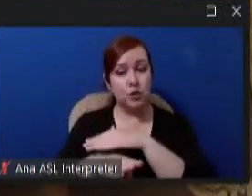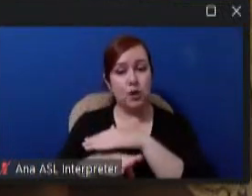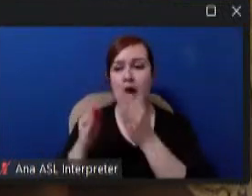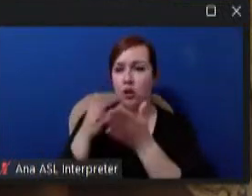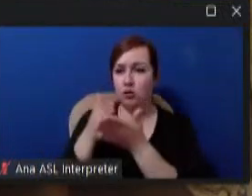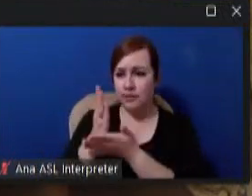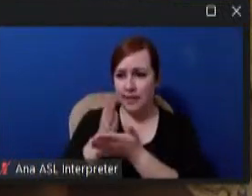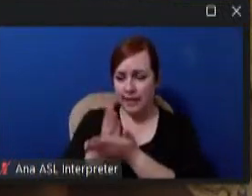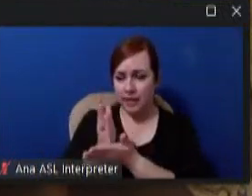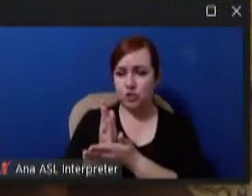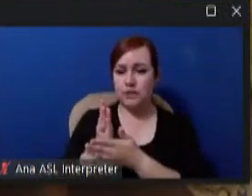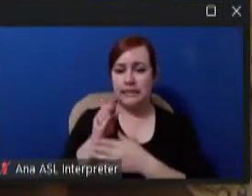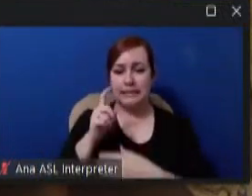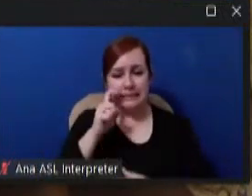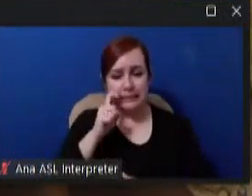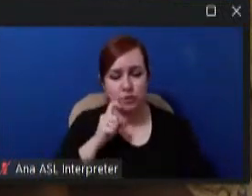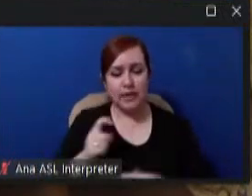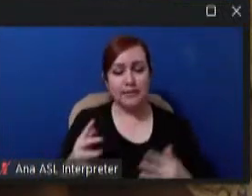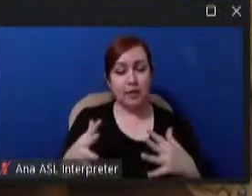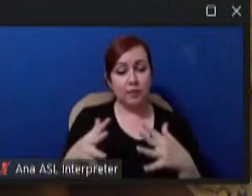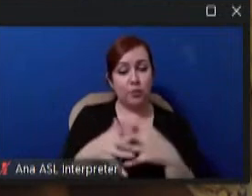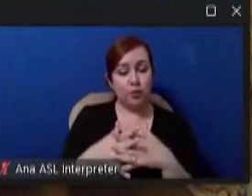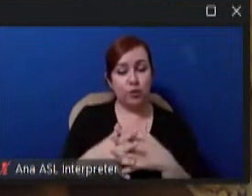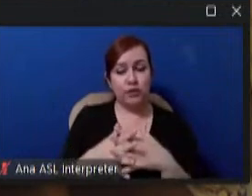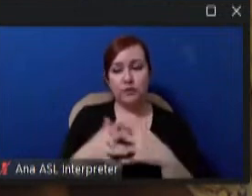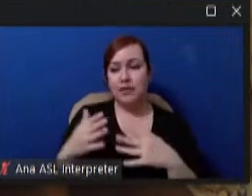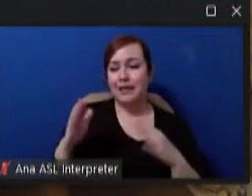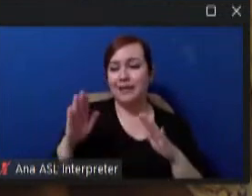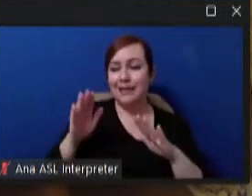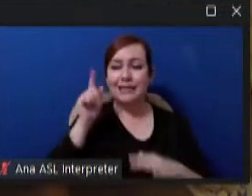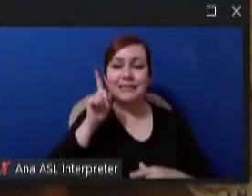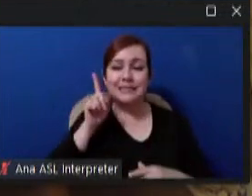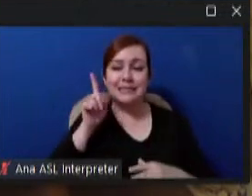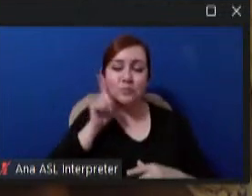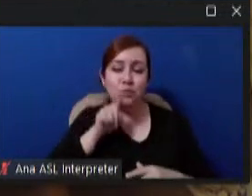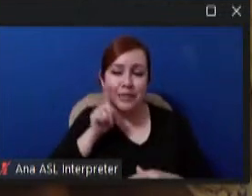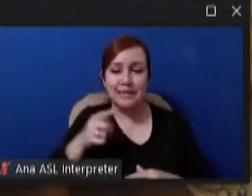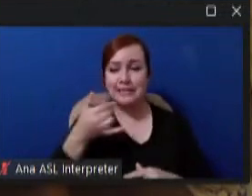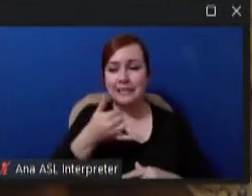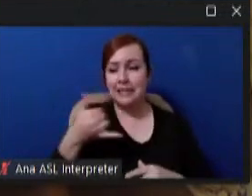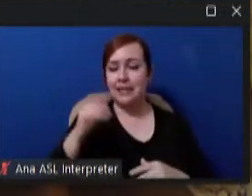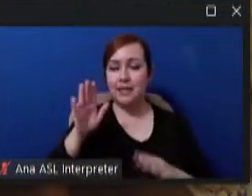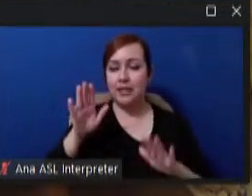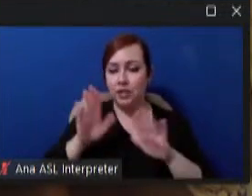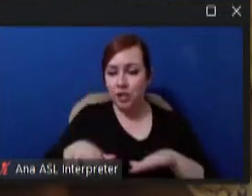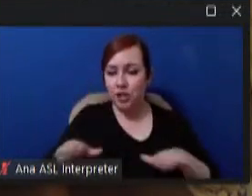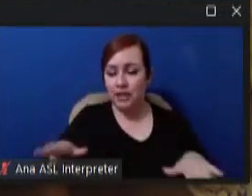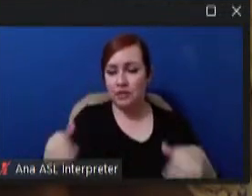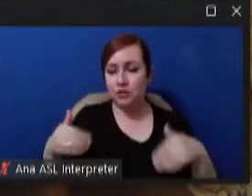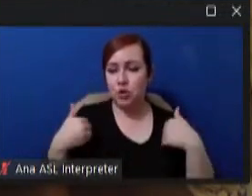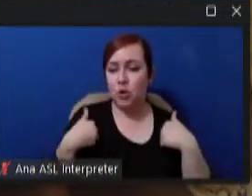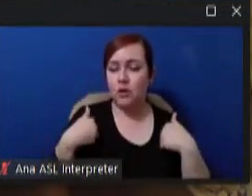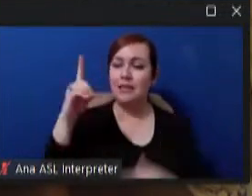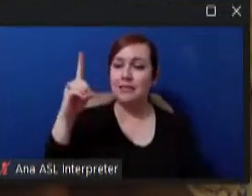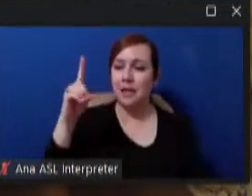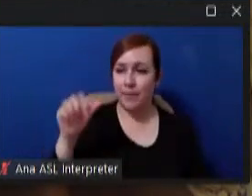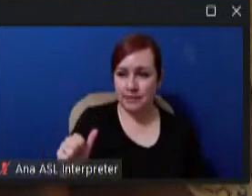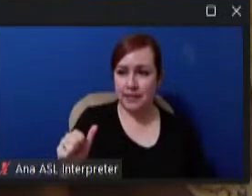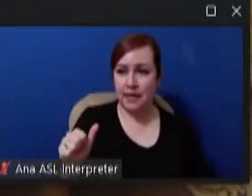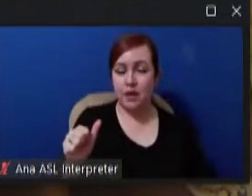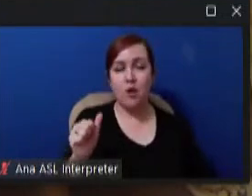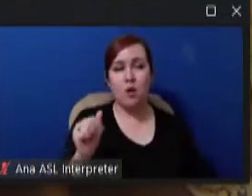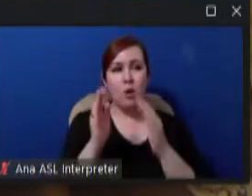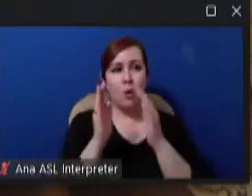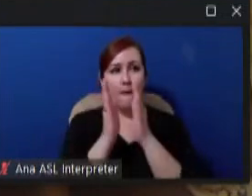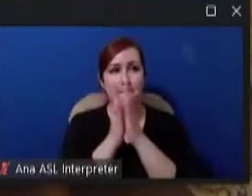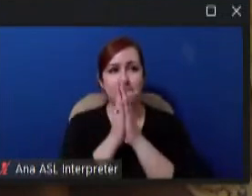promote access to reproductive and sexual rights for women and girls with disabilities.